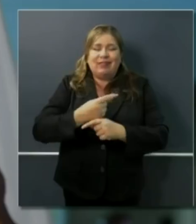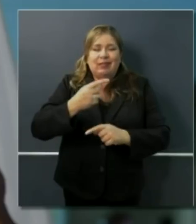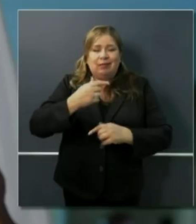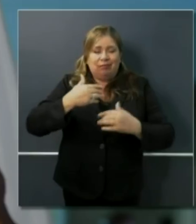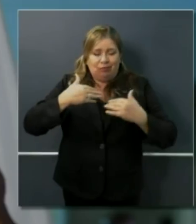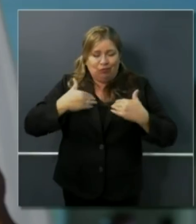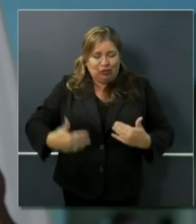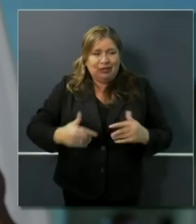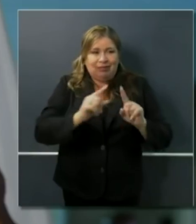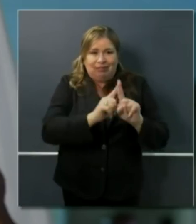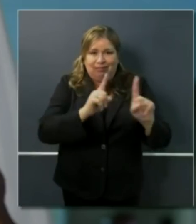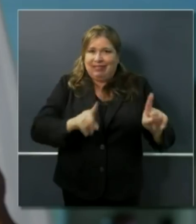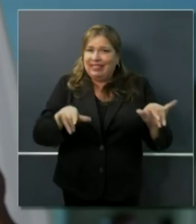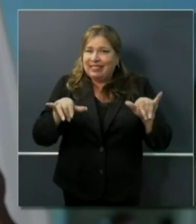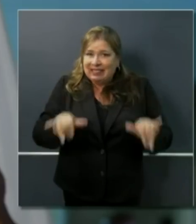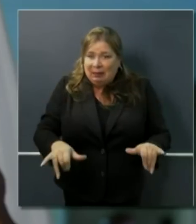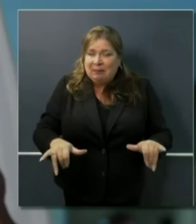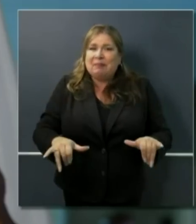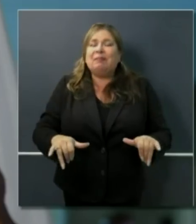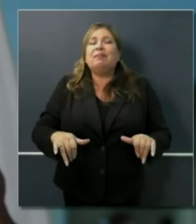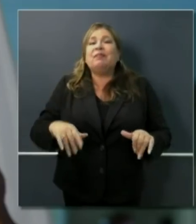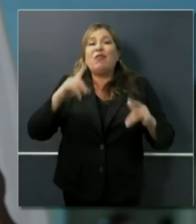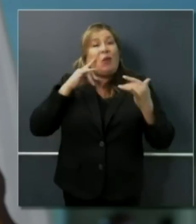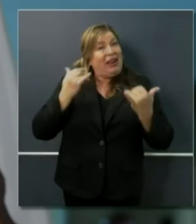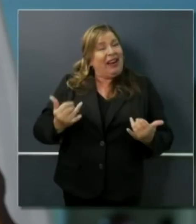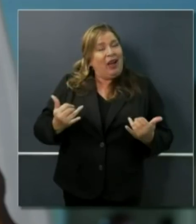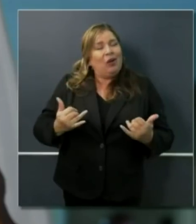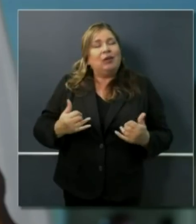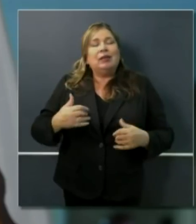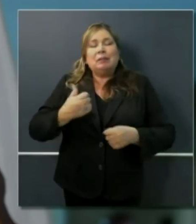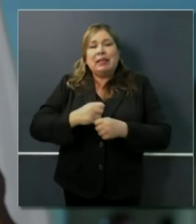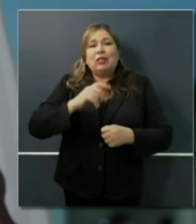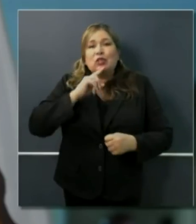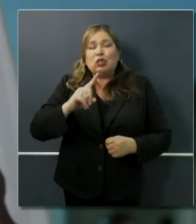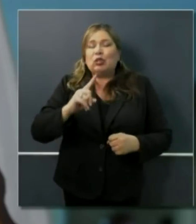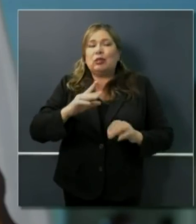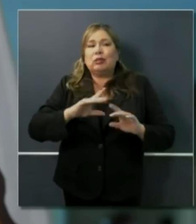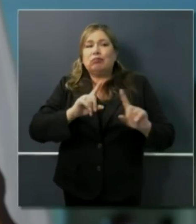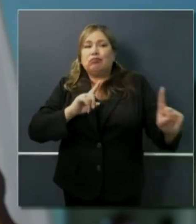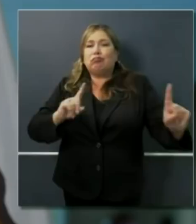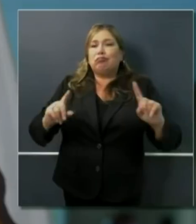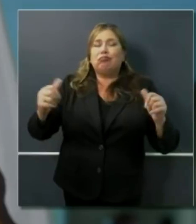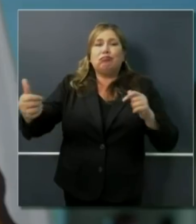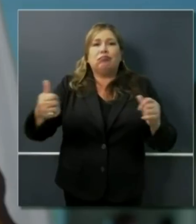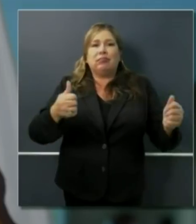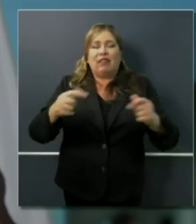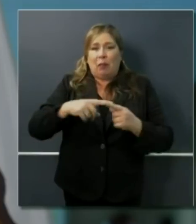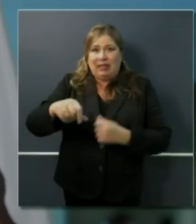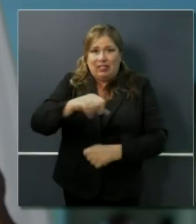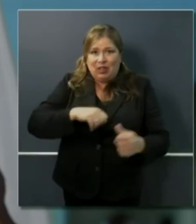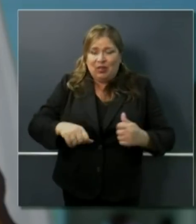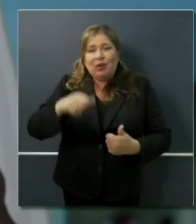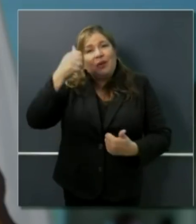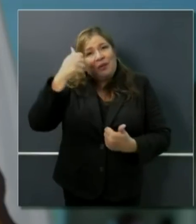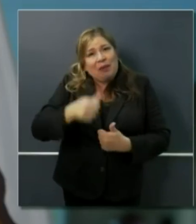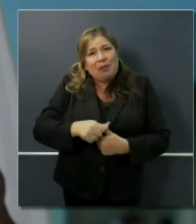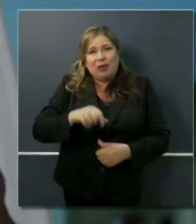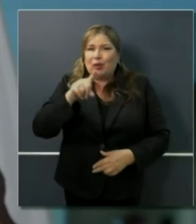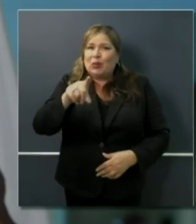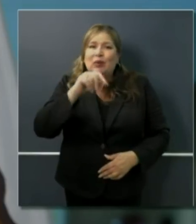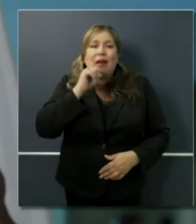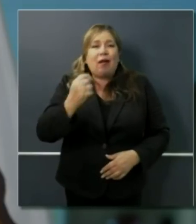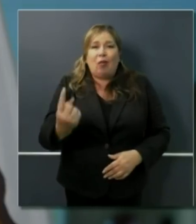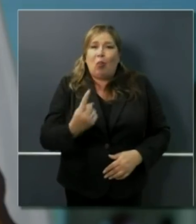social distancing, and make sure that we are physically distanced from one another. And never forget, you're not alone. Even